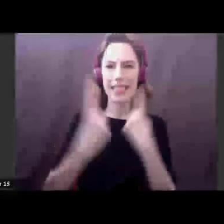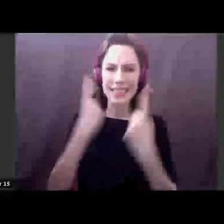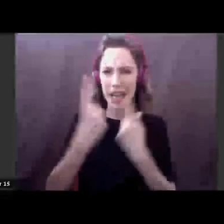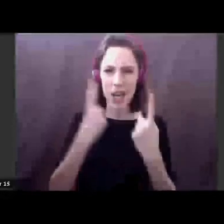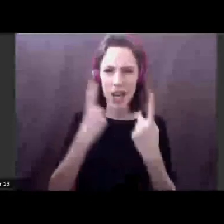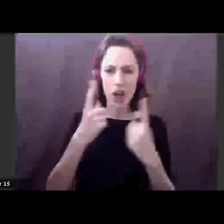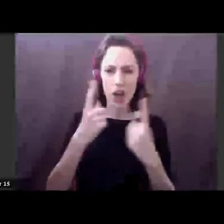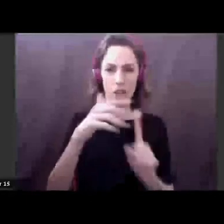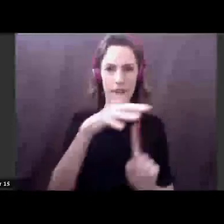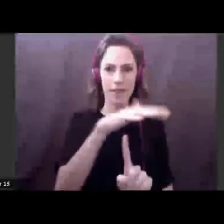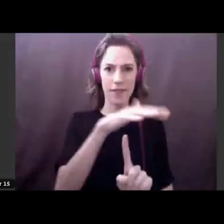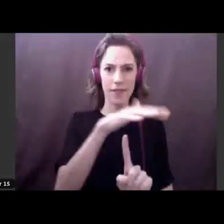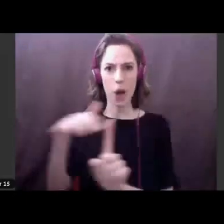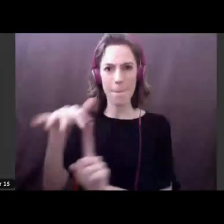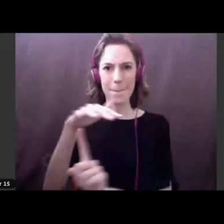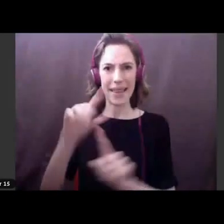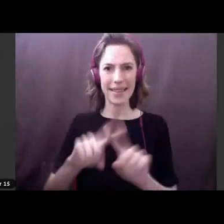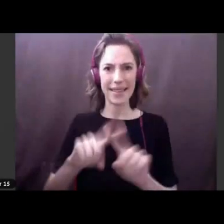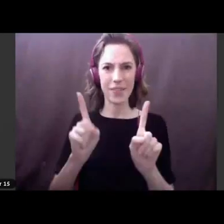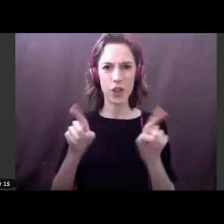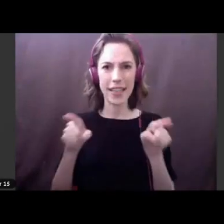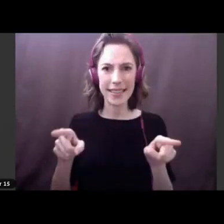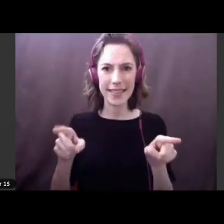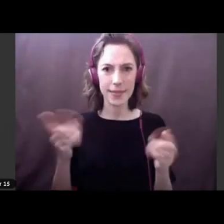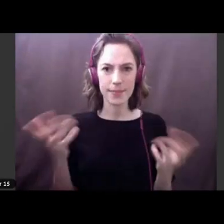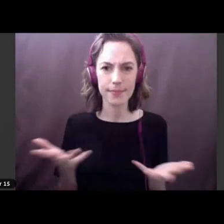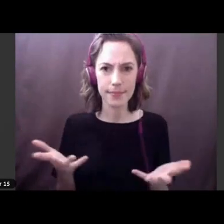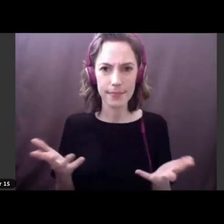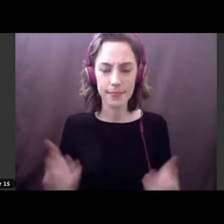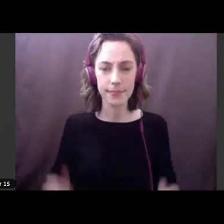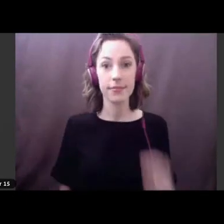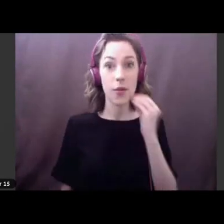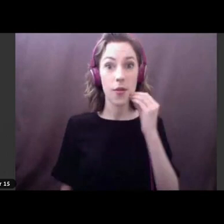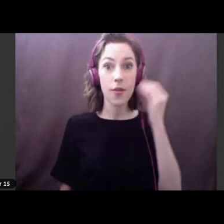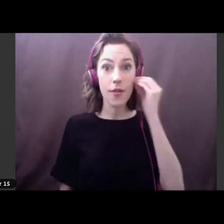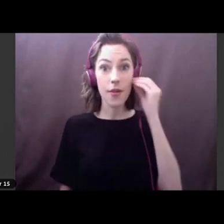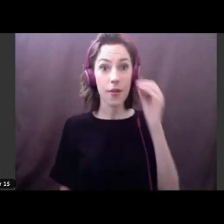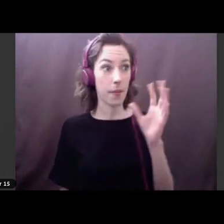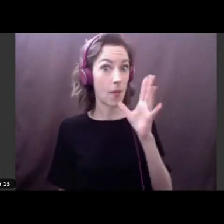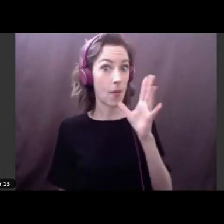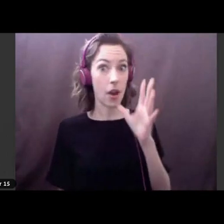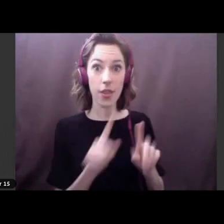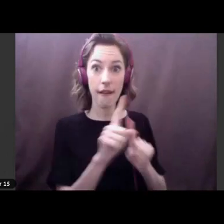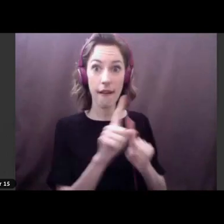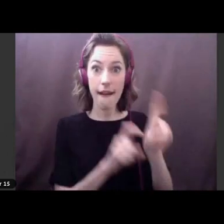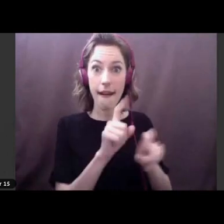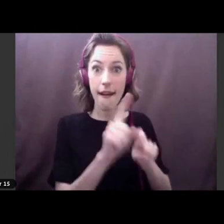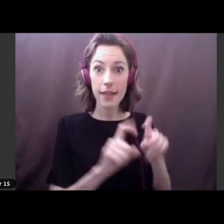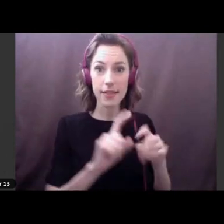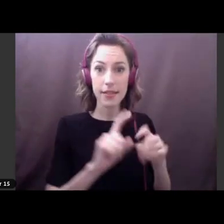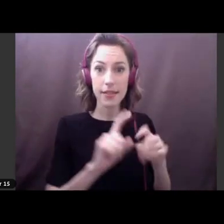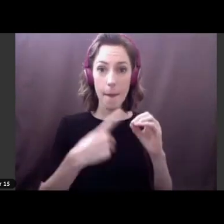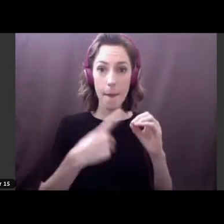about her child or children, that could be 1 to several.